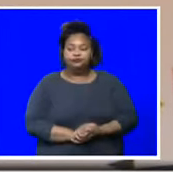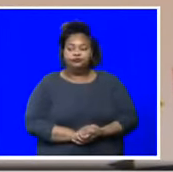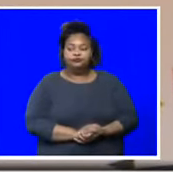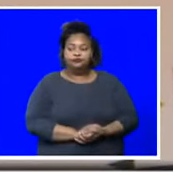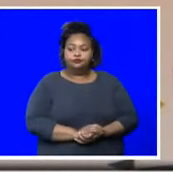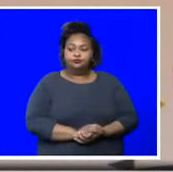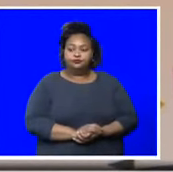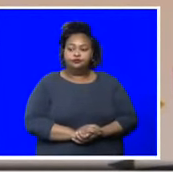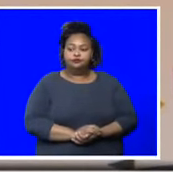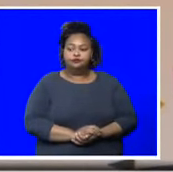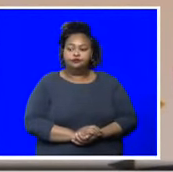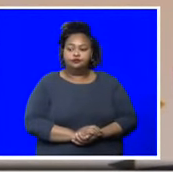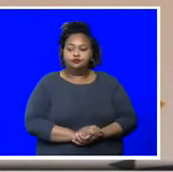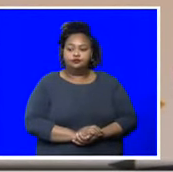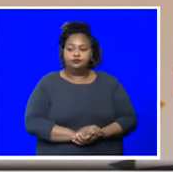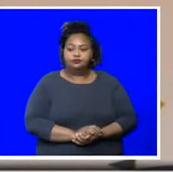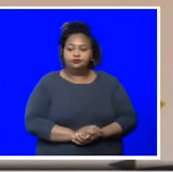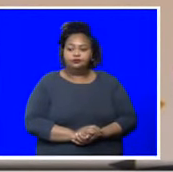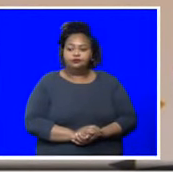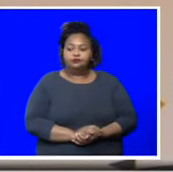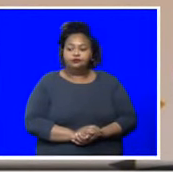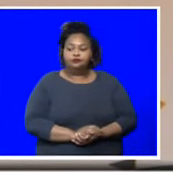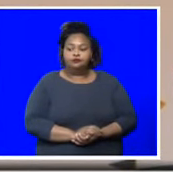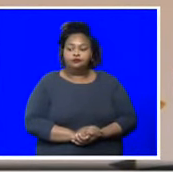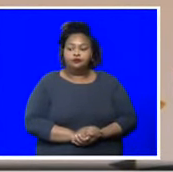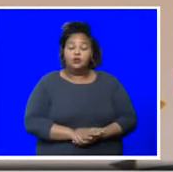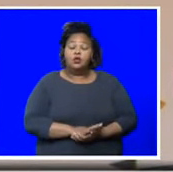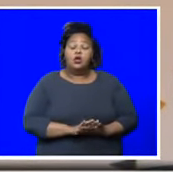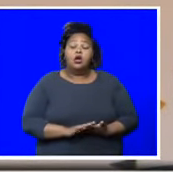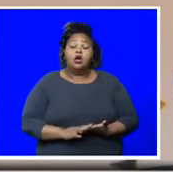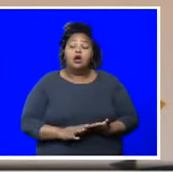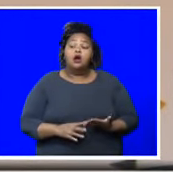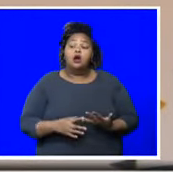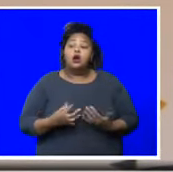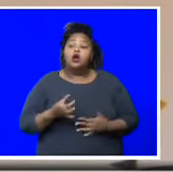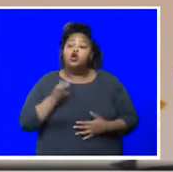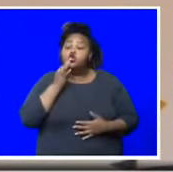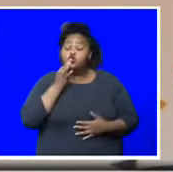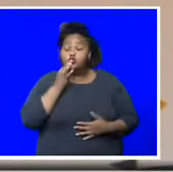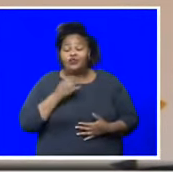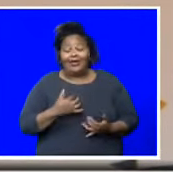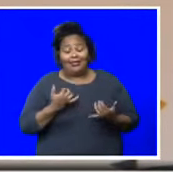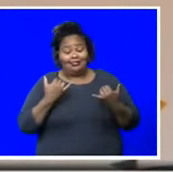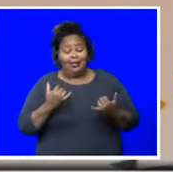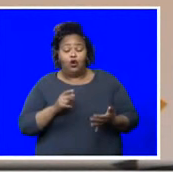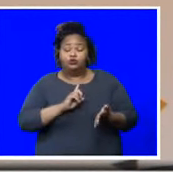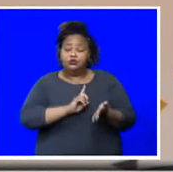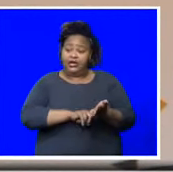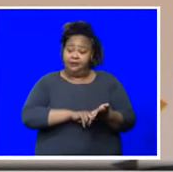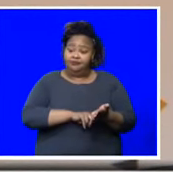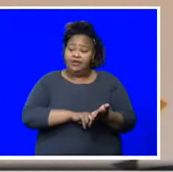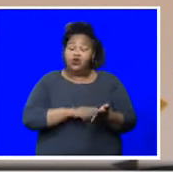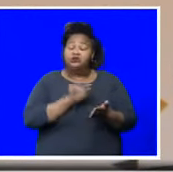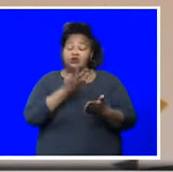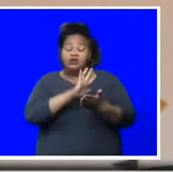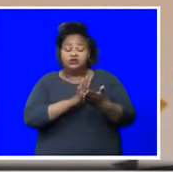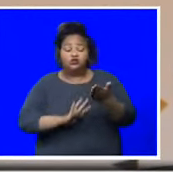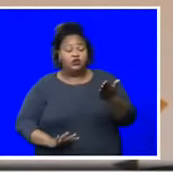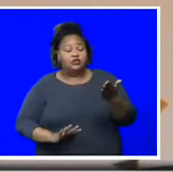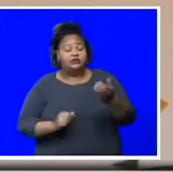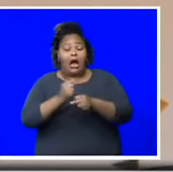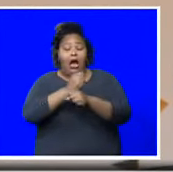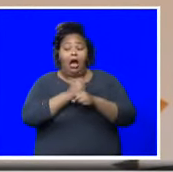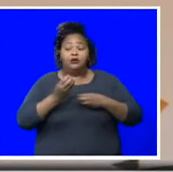To all the young people of this country, this is the time for you to share your stories. Experiences,